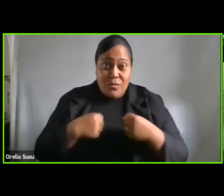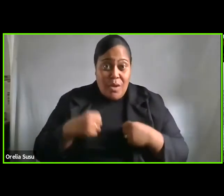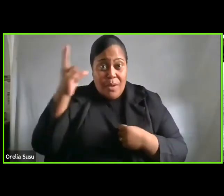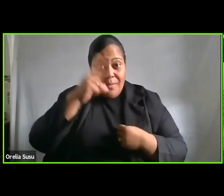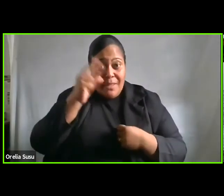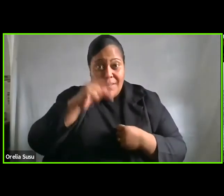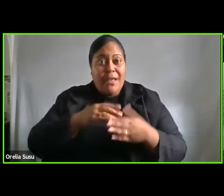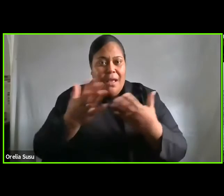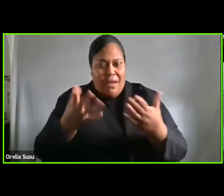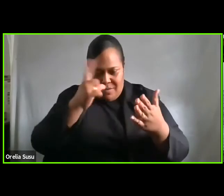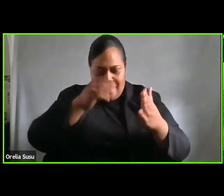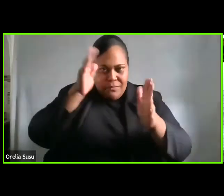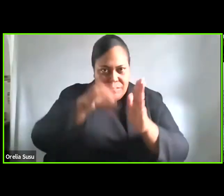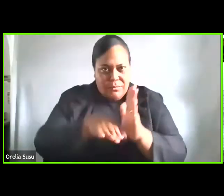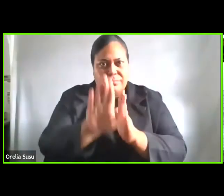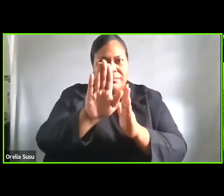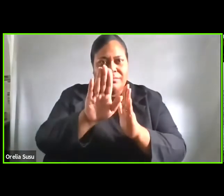Thanks.